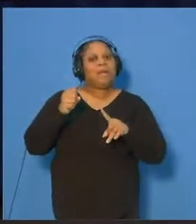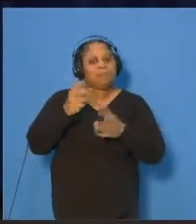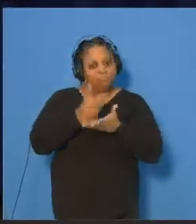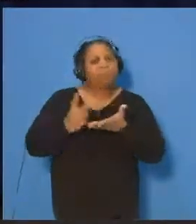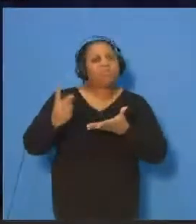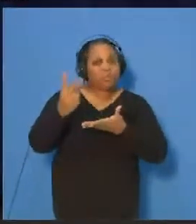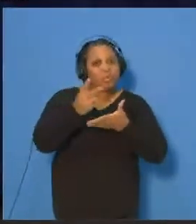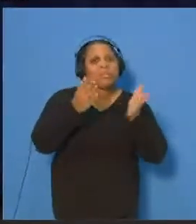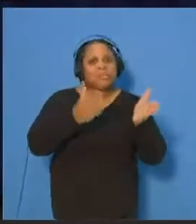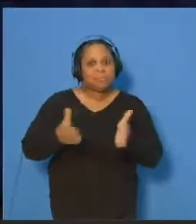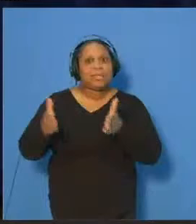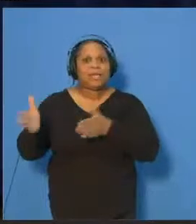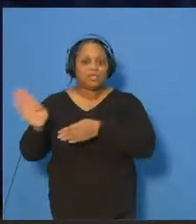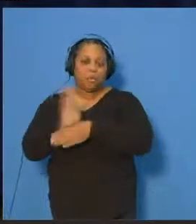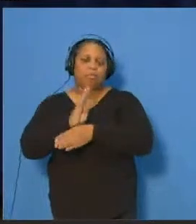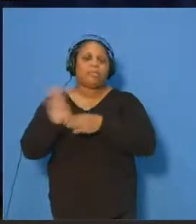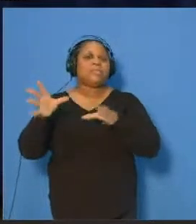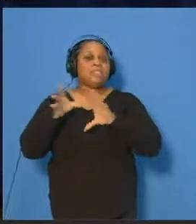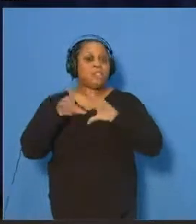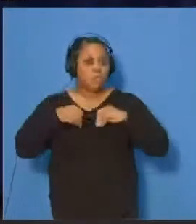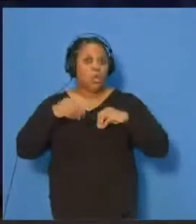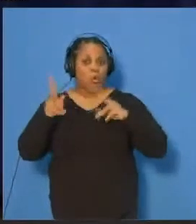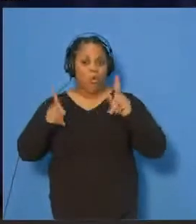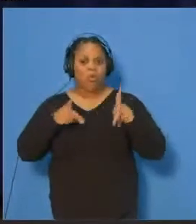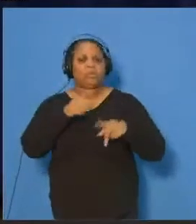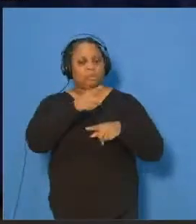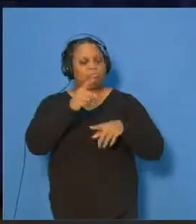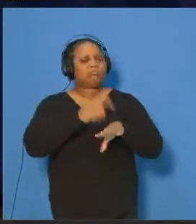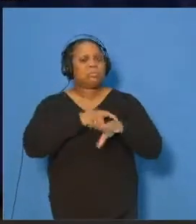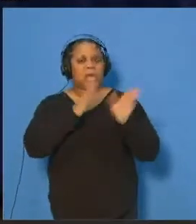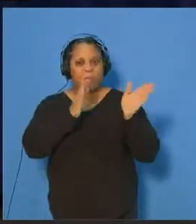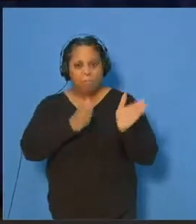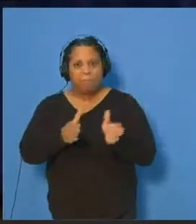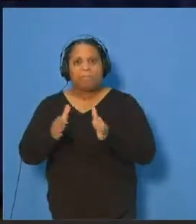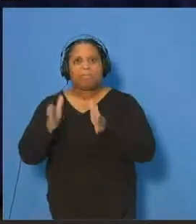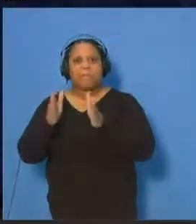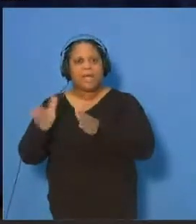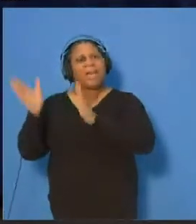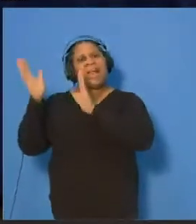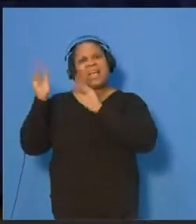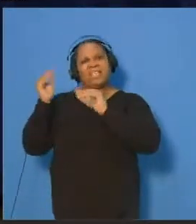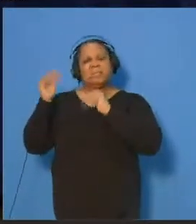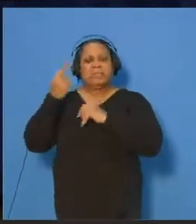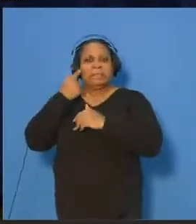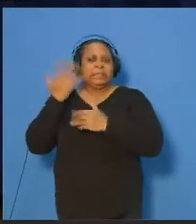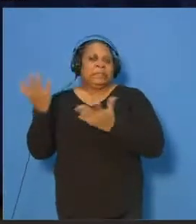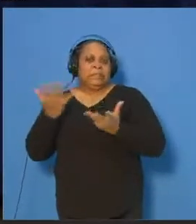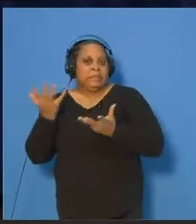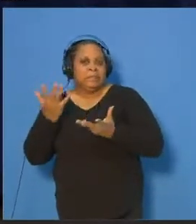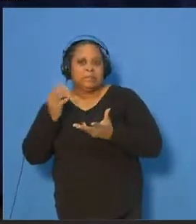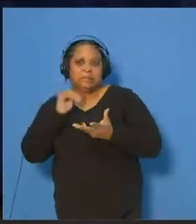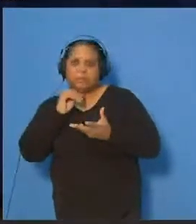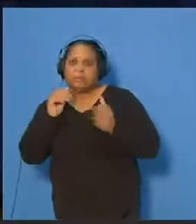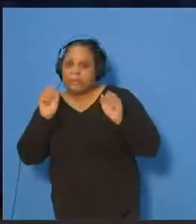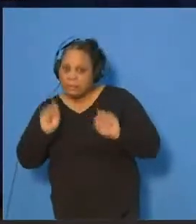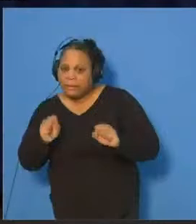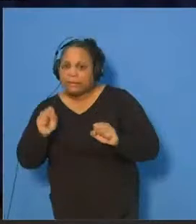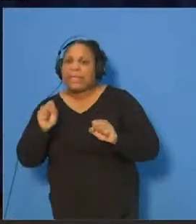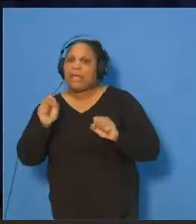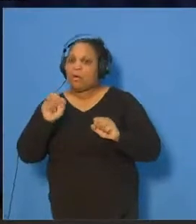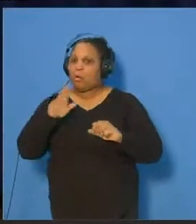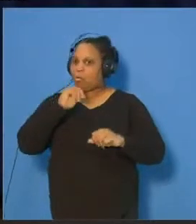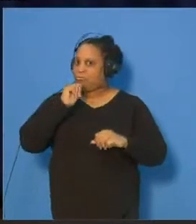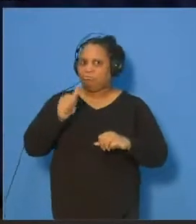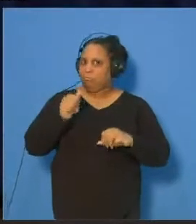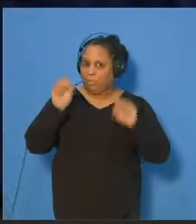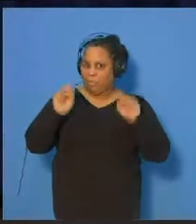so that business owners have time to plan and have an expectation of what they may or may not be allowed to do.